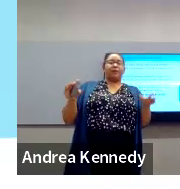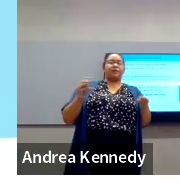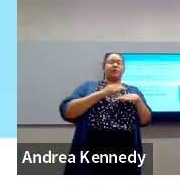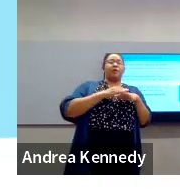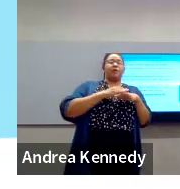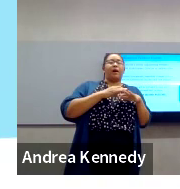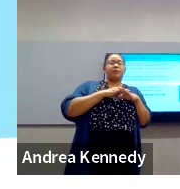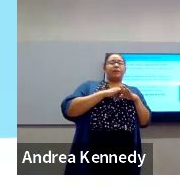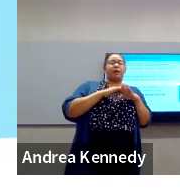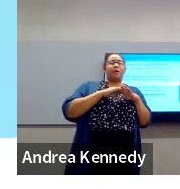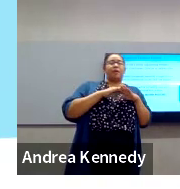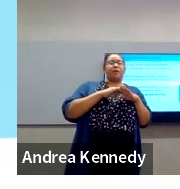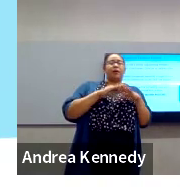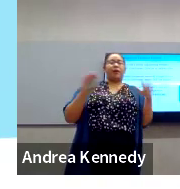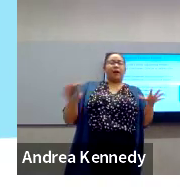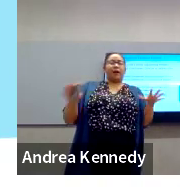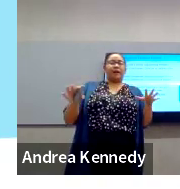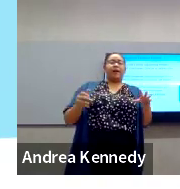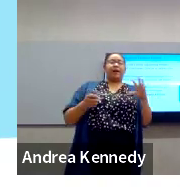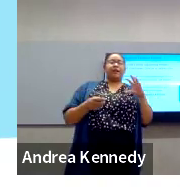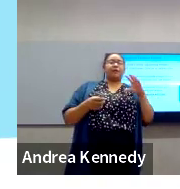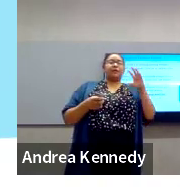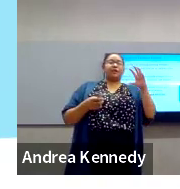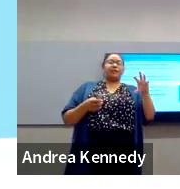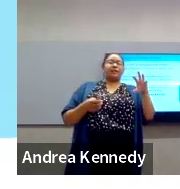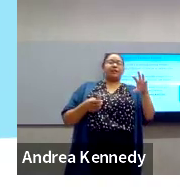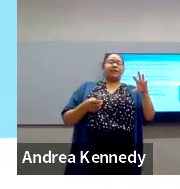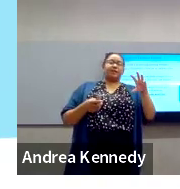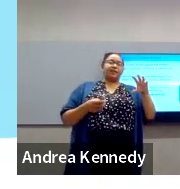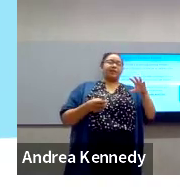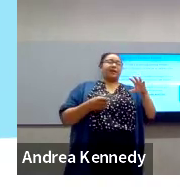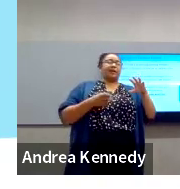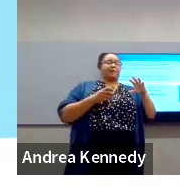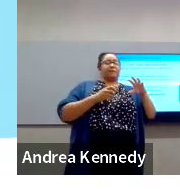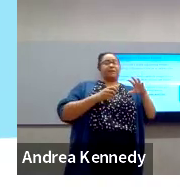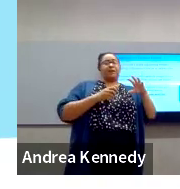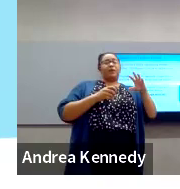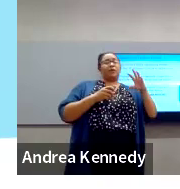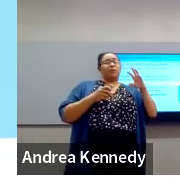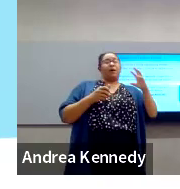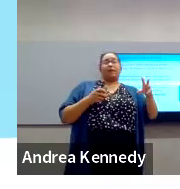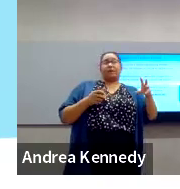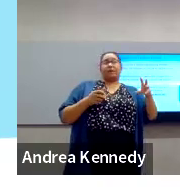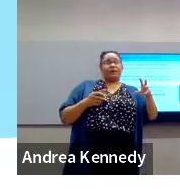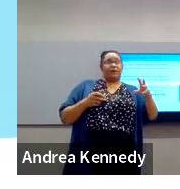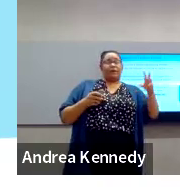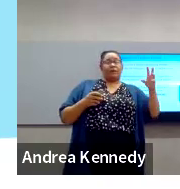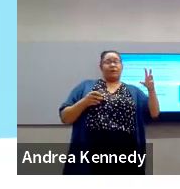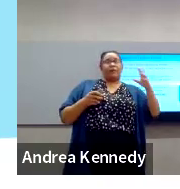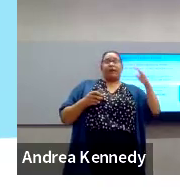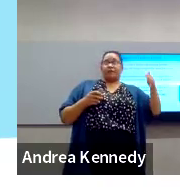paying through RUBS. So RUBS will go away and you will just receive your